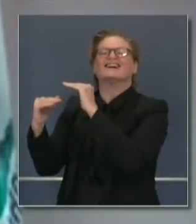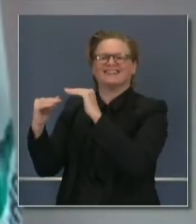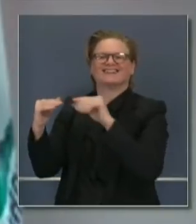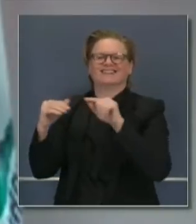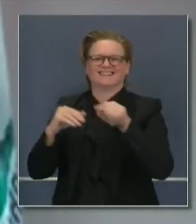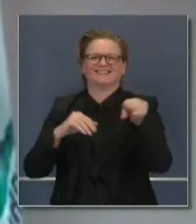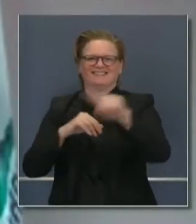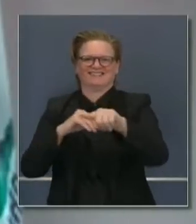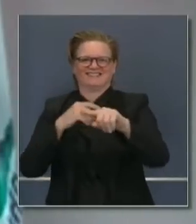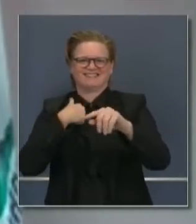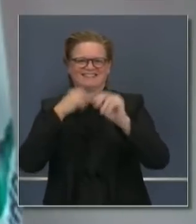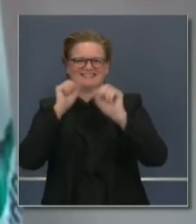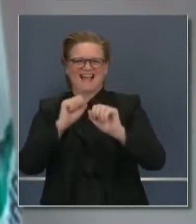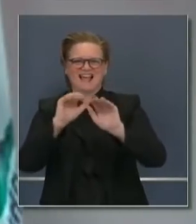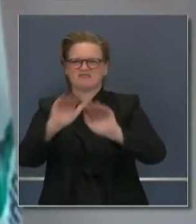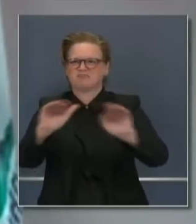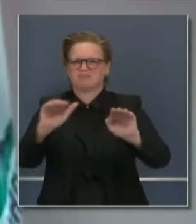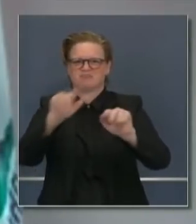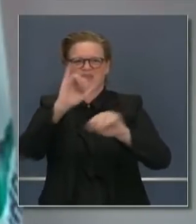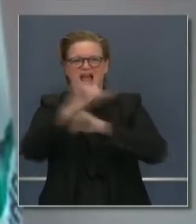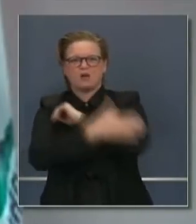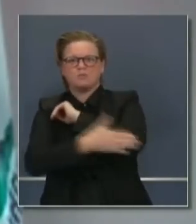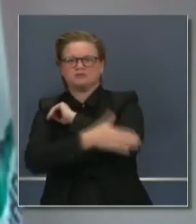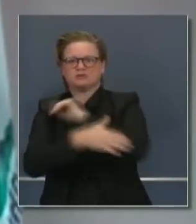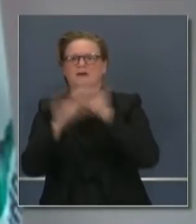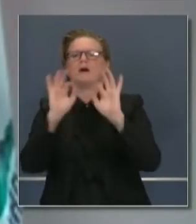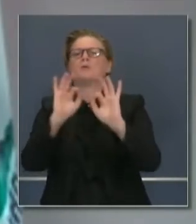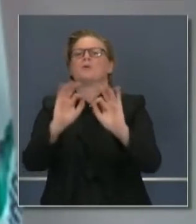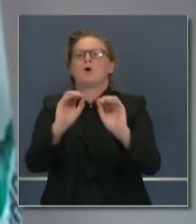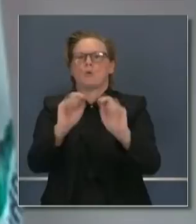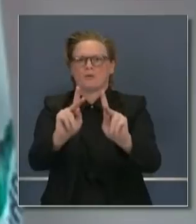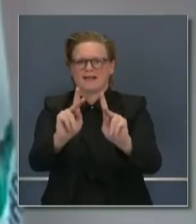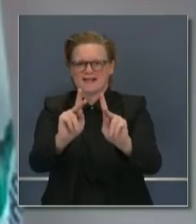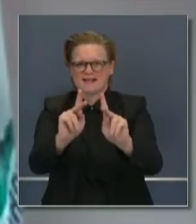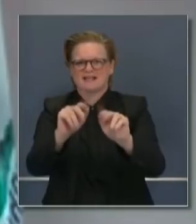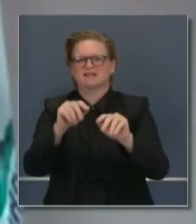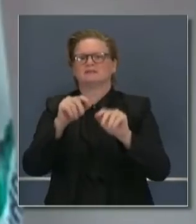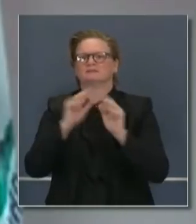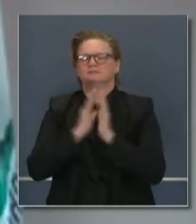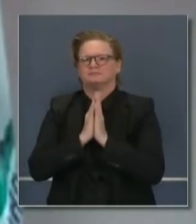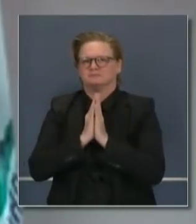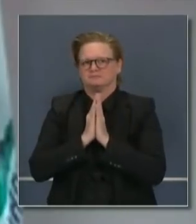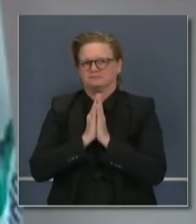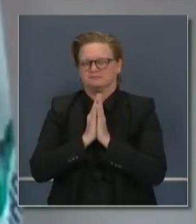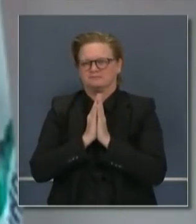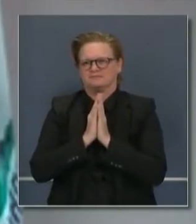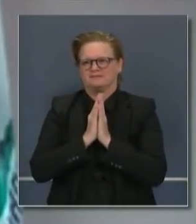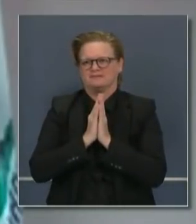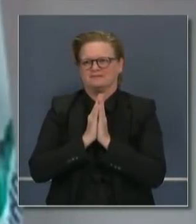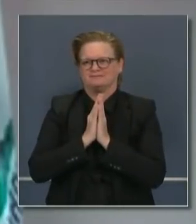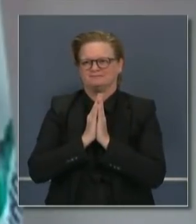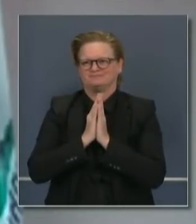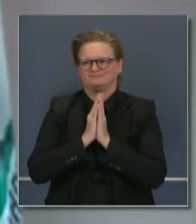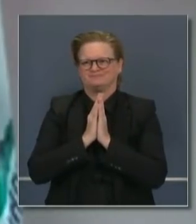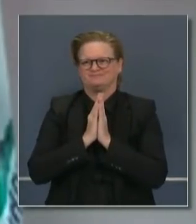go back to the appropriate tier based on their independent data, individual data, not regional data, but their county data, into a